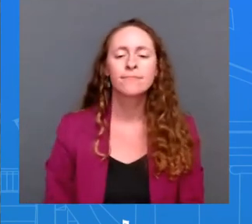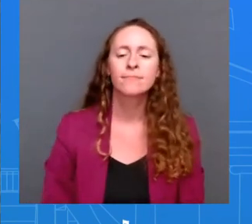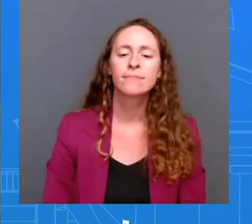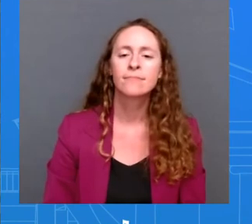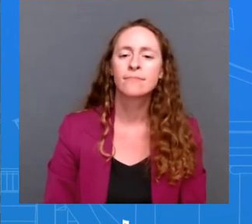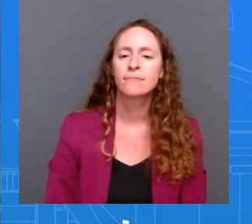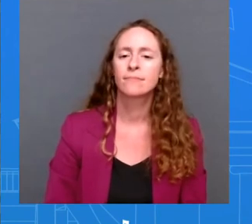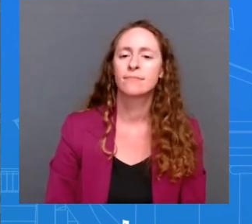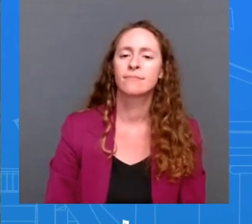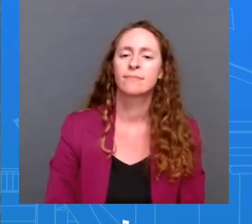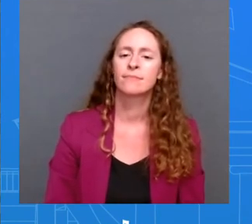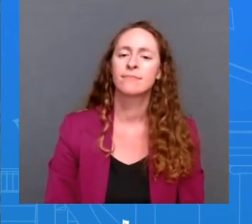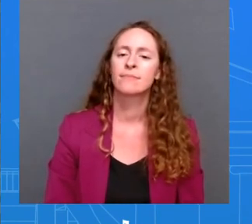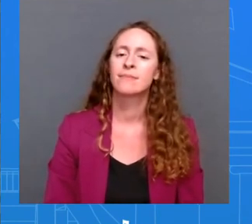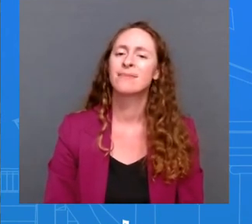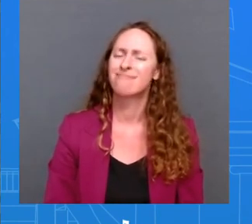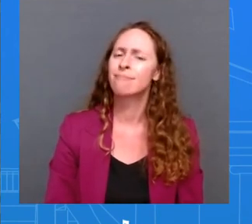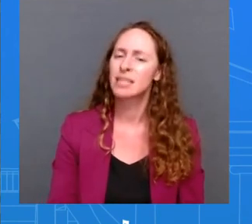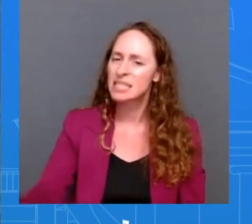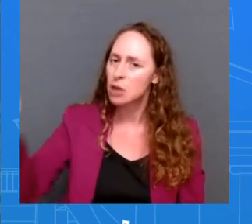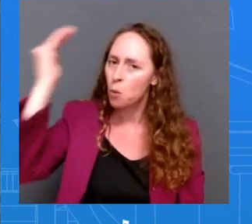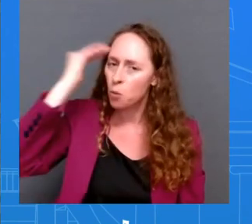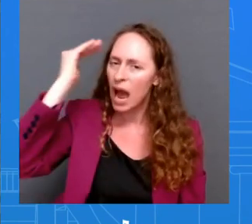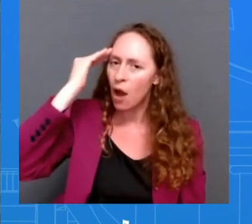of what's happening, and he actually